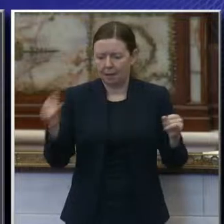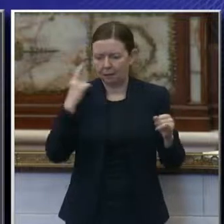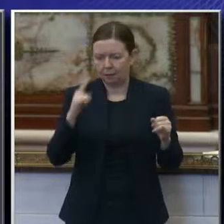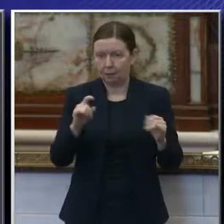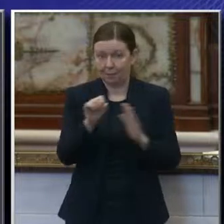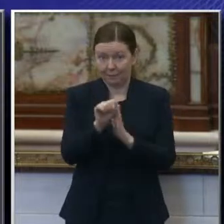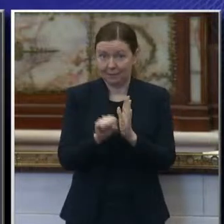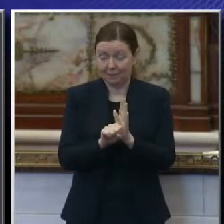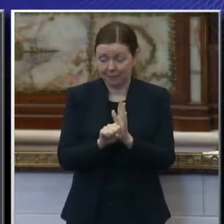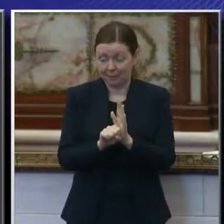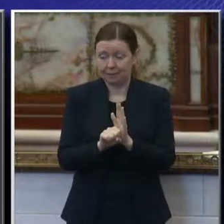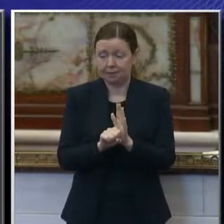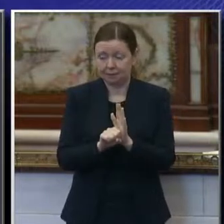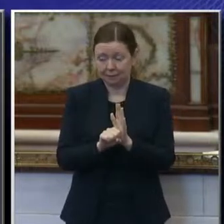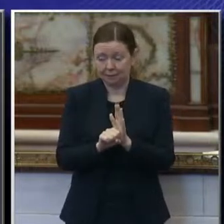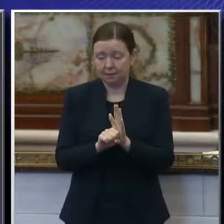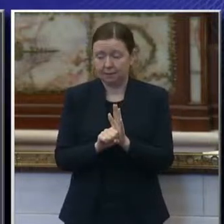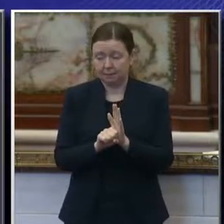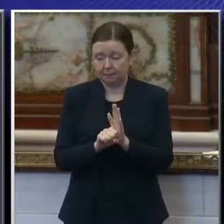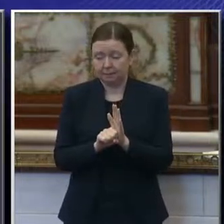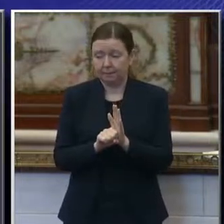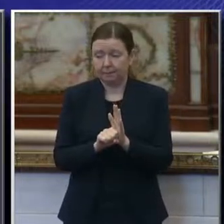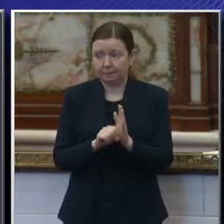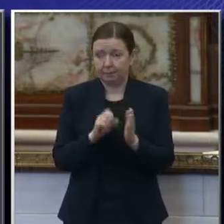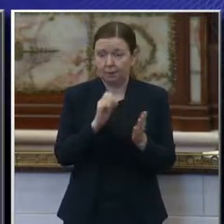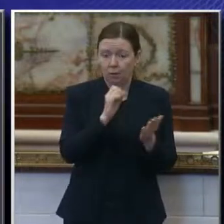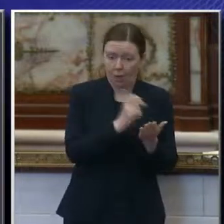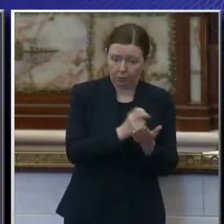state in authorizations